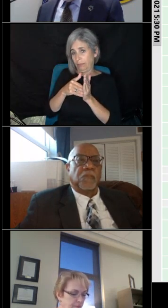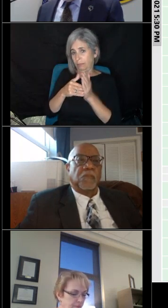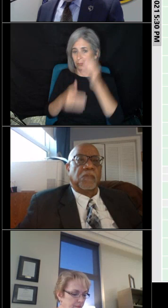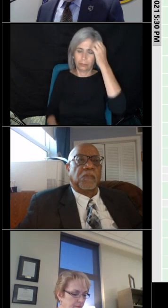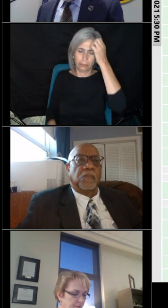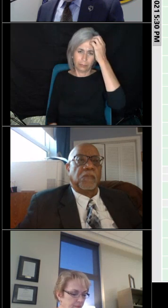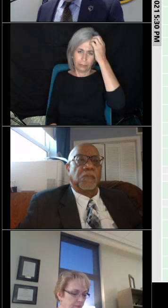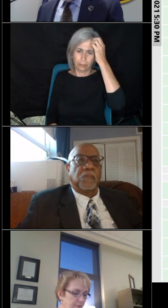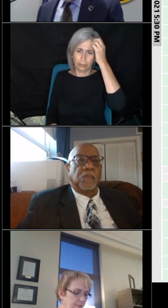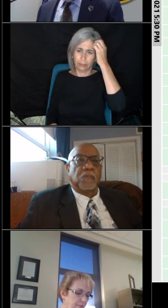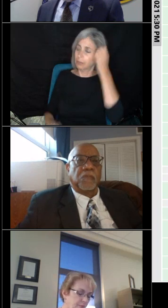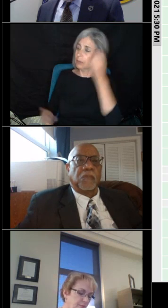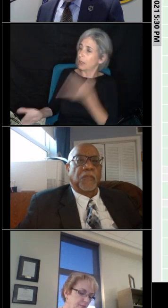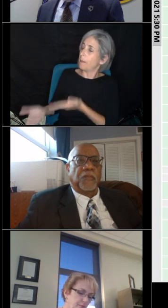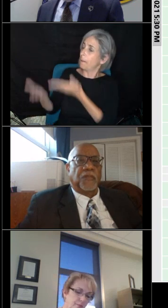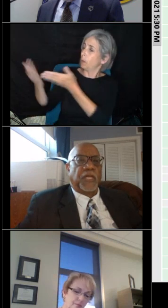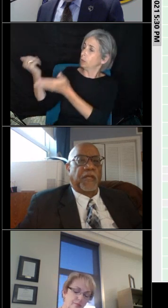Motion to approve.